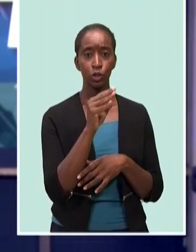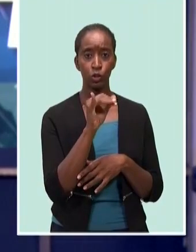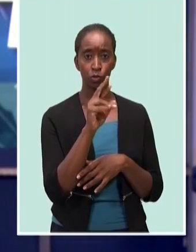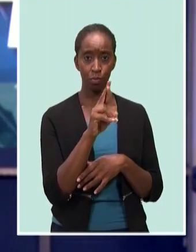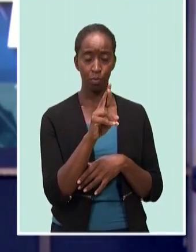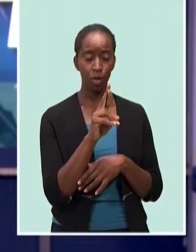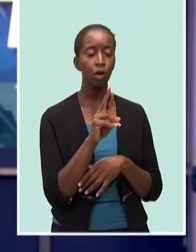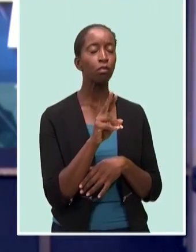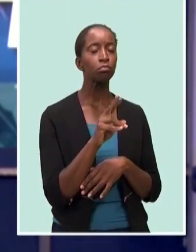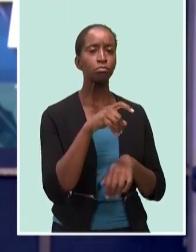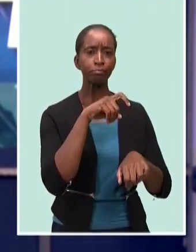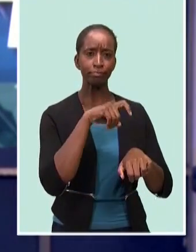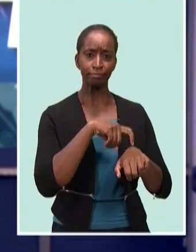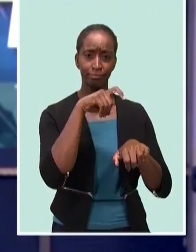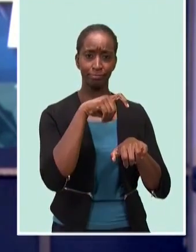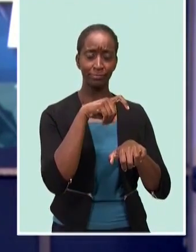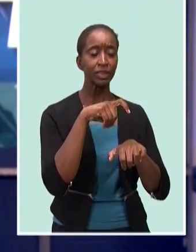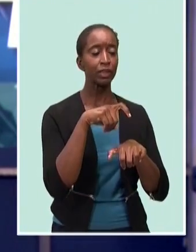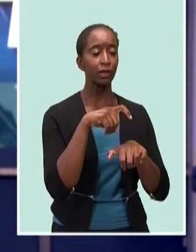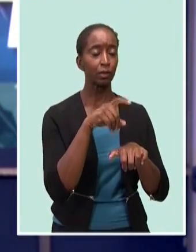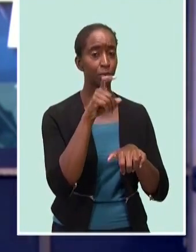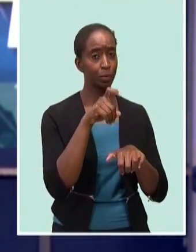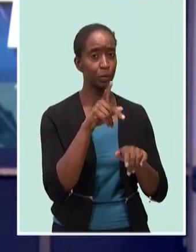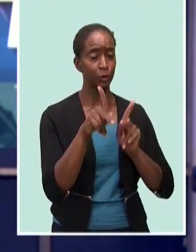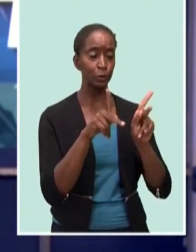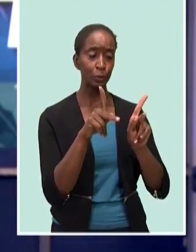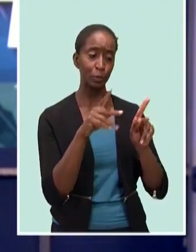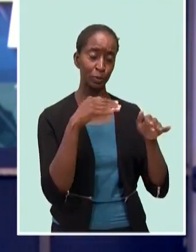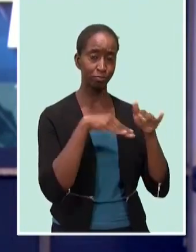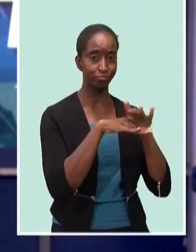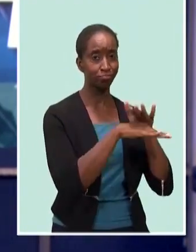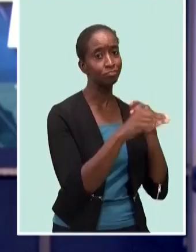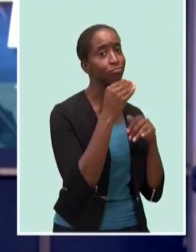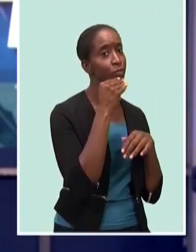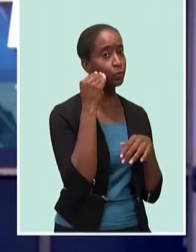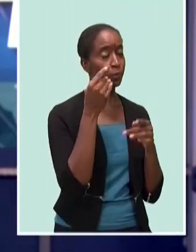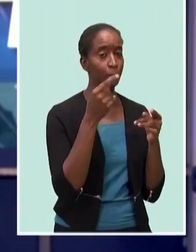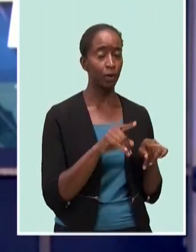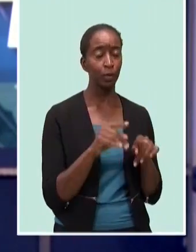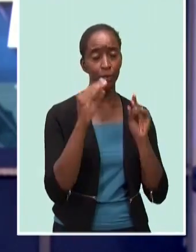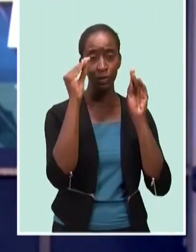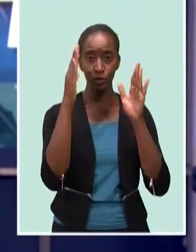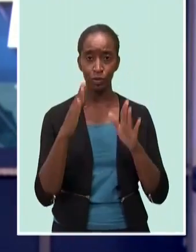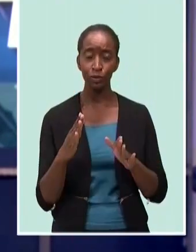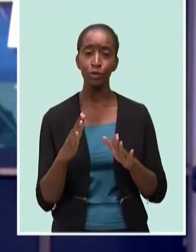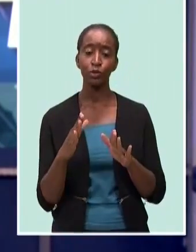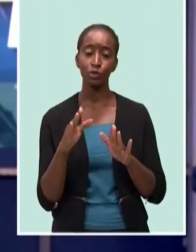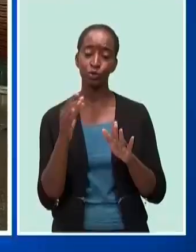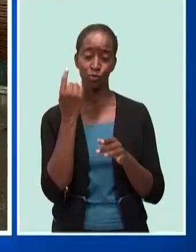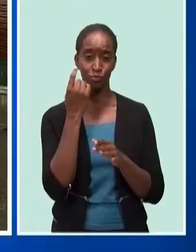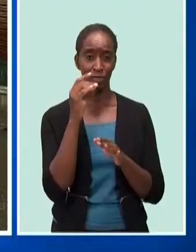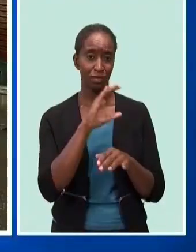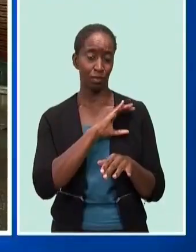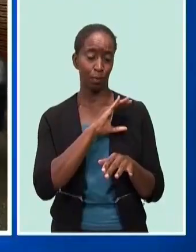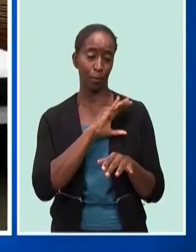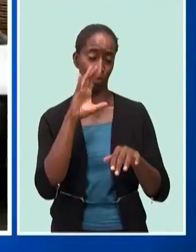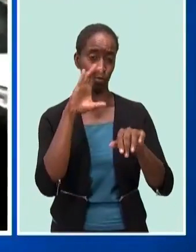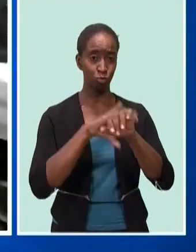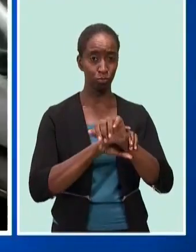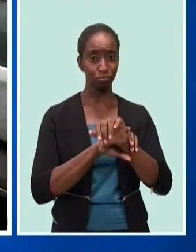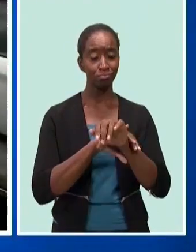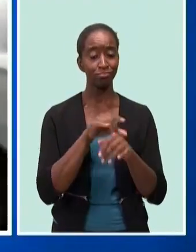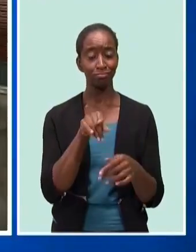his pastor believes his family's life is being disrupted by a buck. The family says they've been given scriptures to read and are hoping